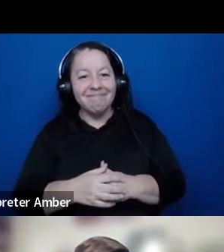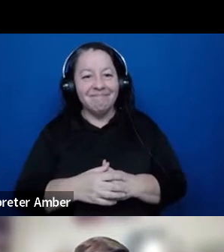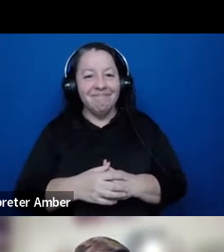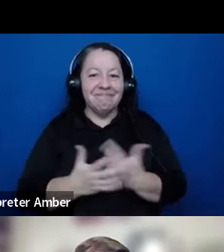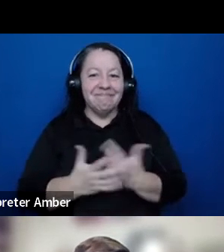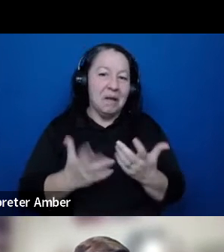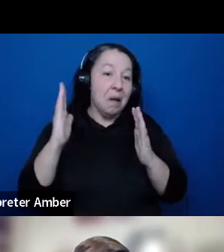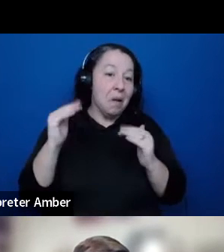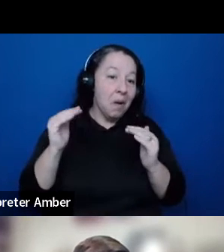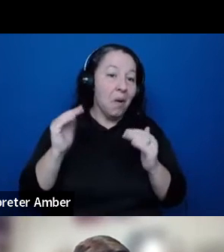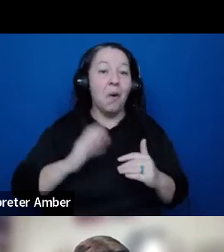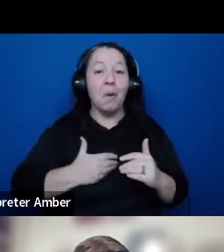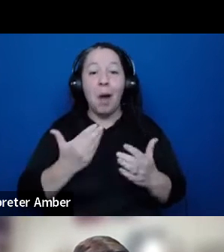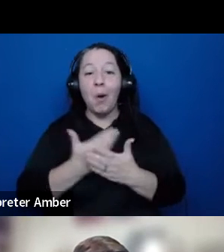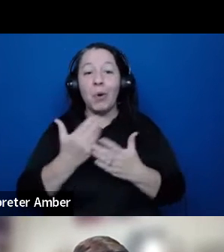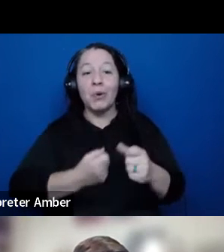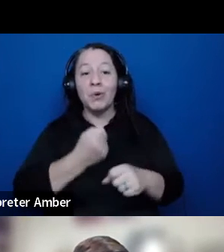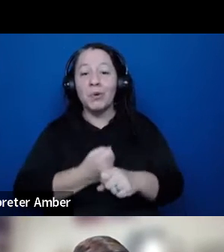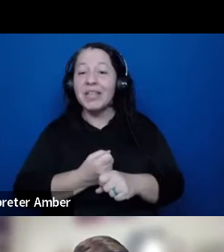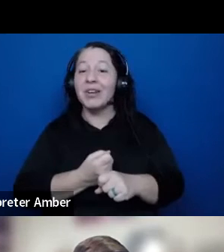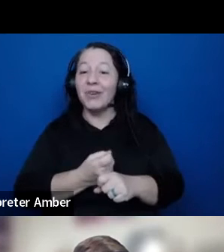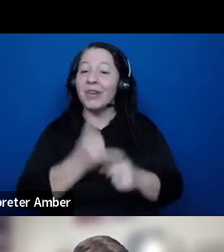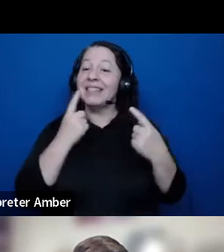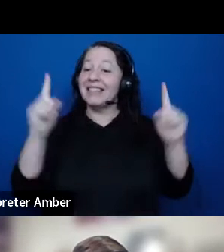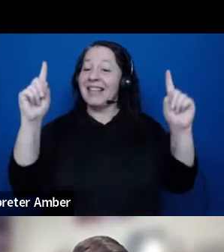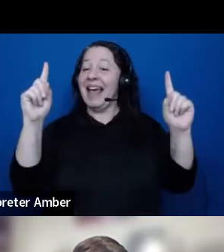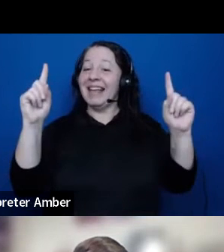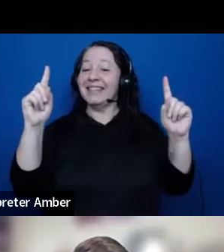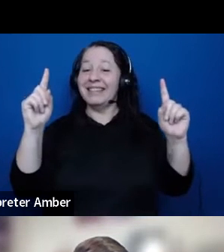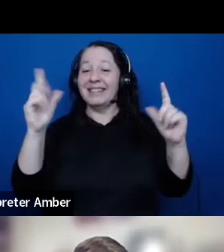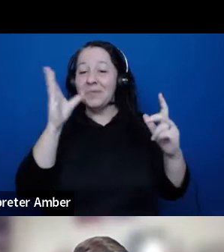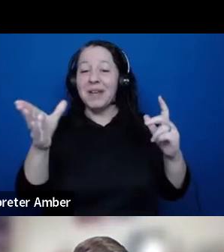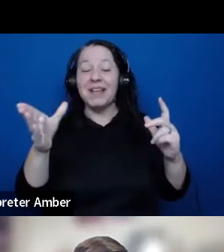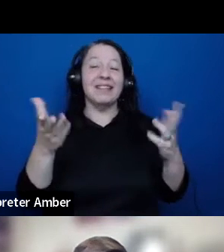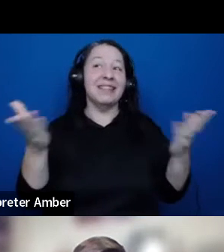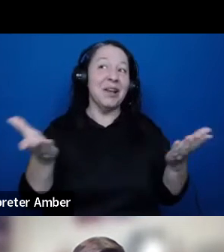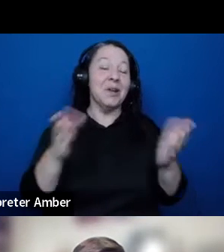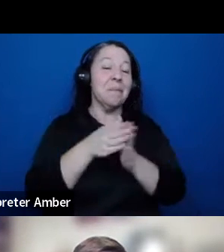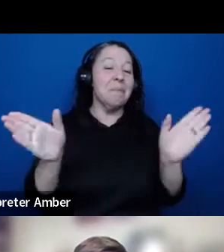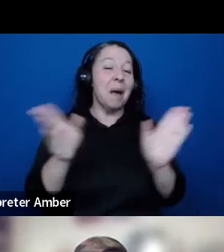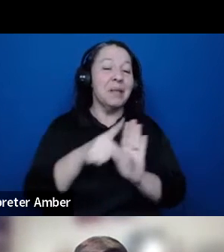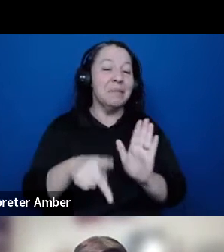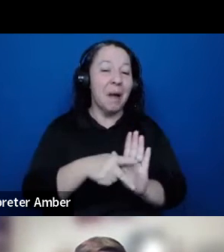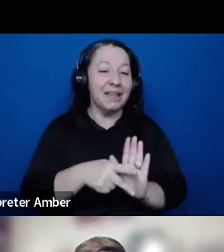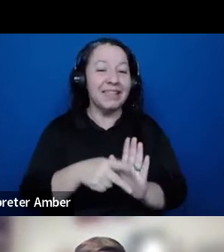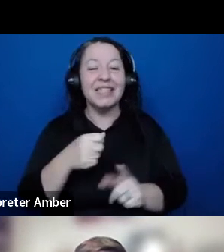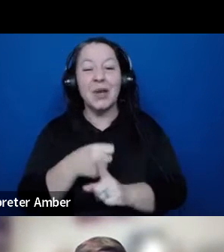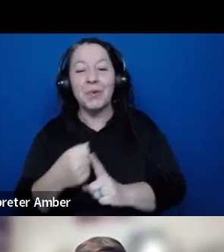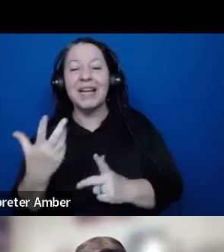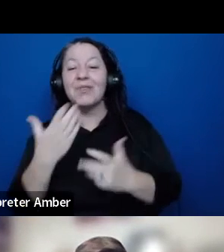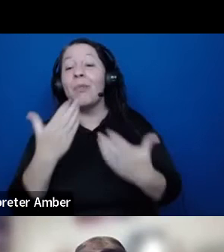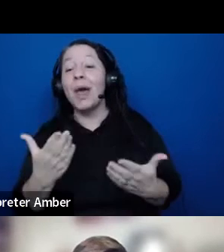just hope our new year is very successful in the public policy arena. So thank you all for the opportunity.